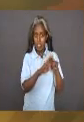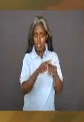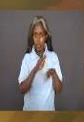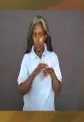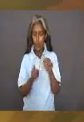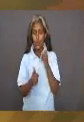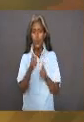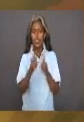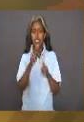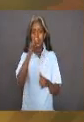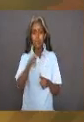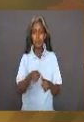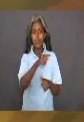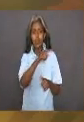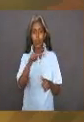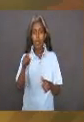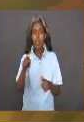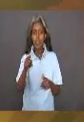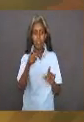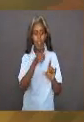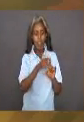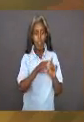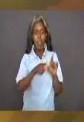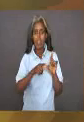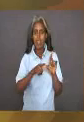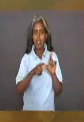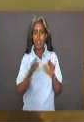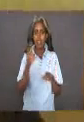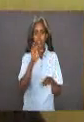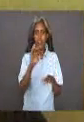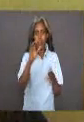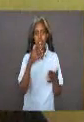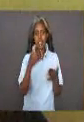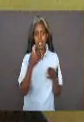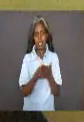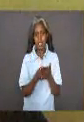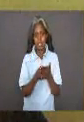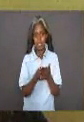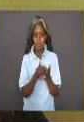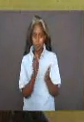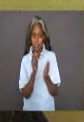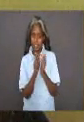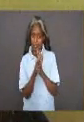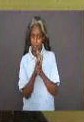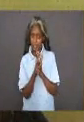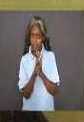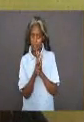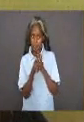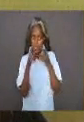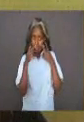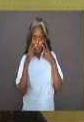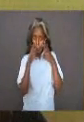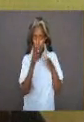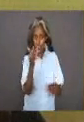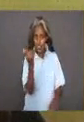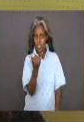which quadrant the angles are found in. As an example, look at